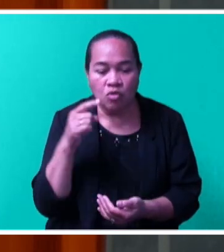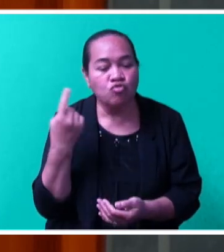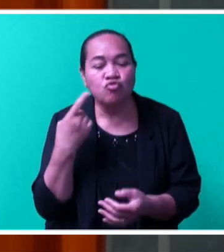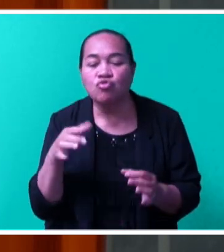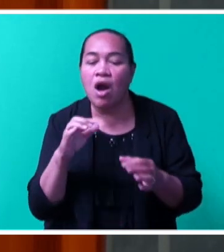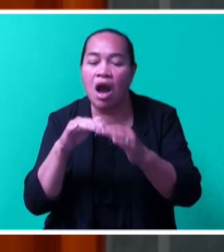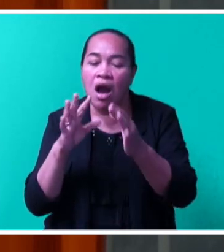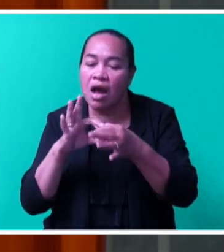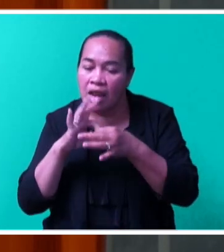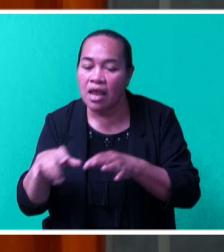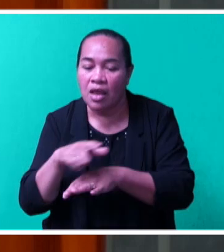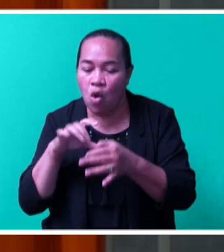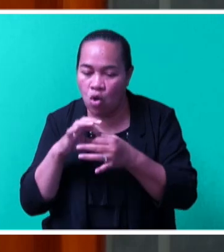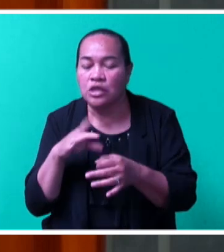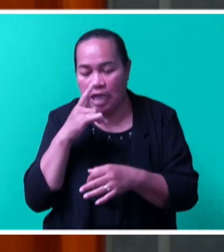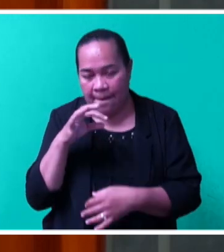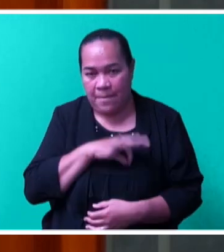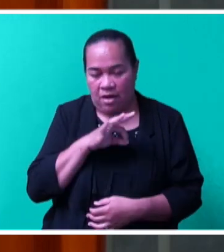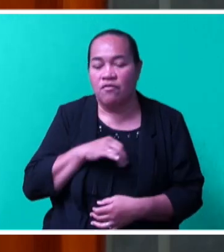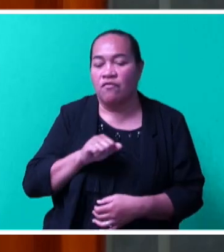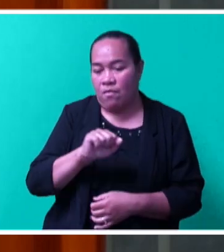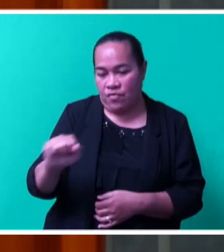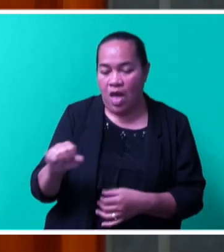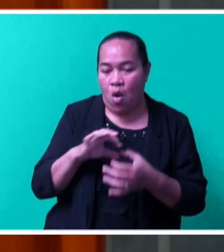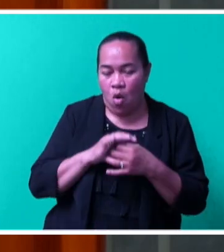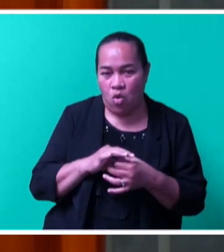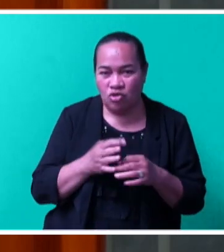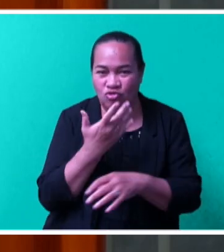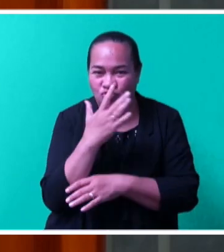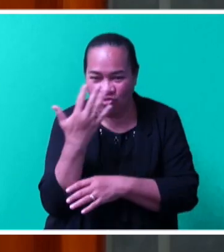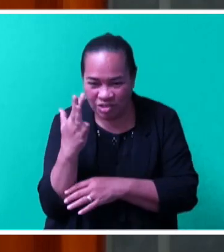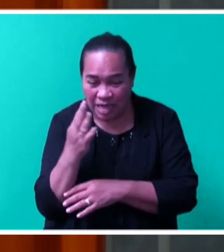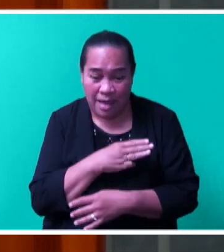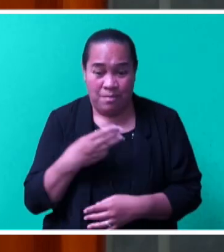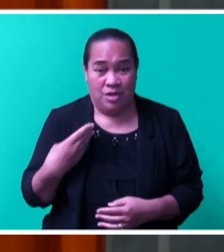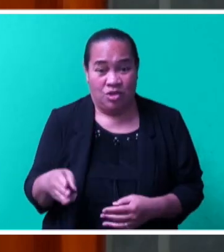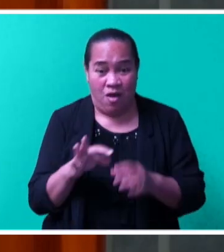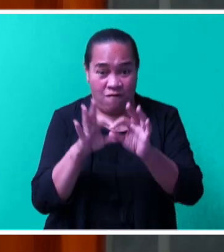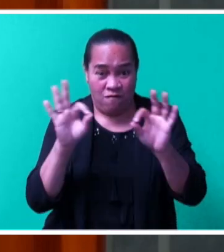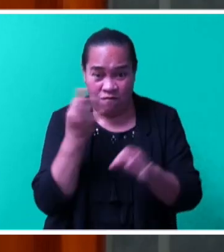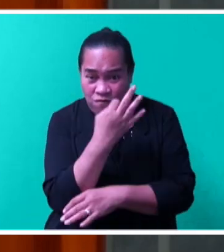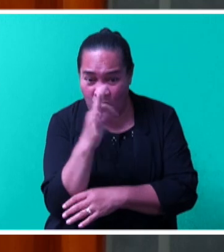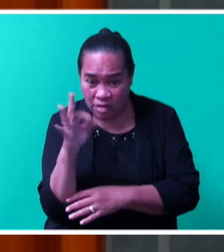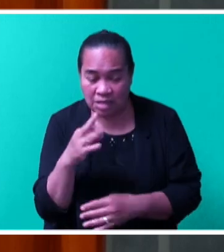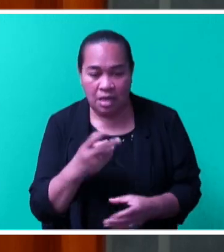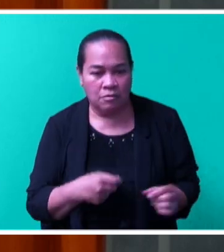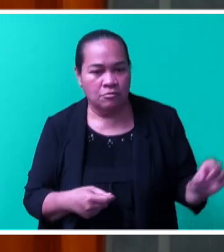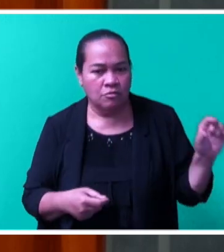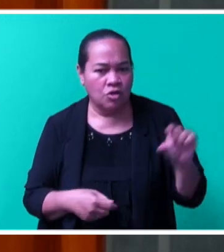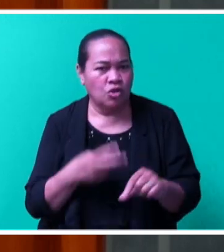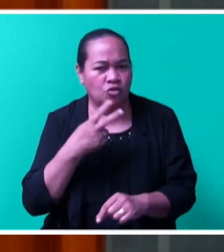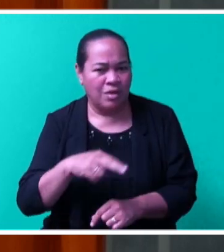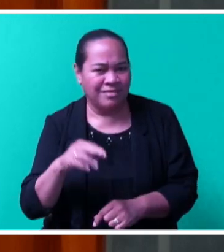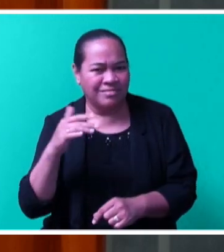to benefit from their forest resources. The Ministry of Forestry has provided funding of around 25.7 million in